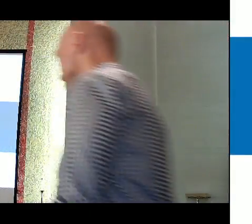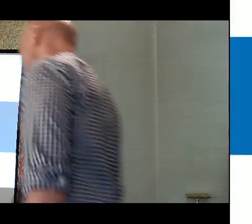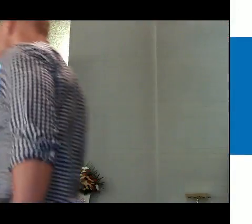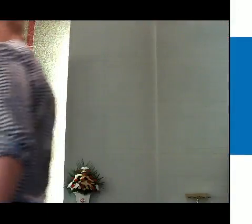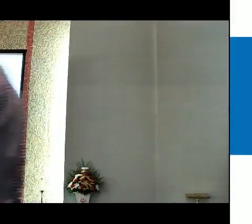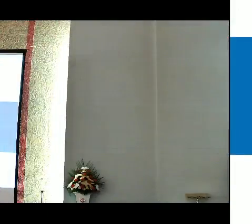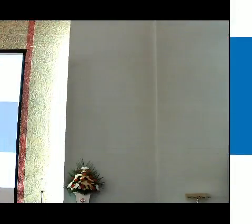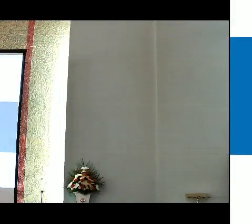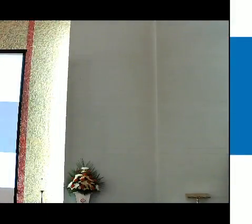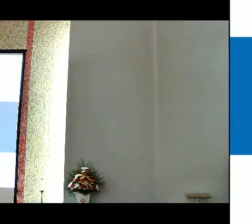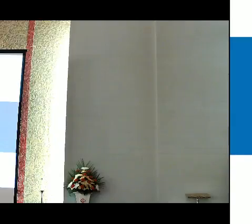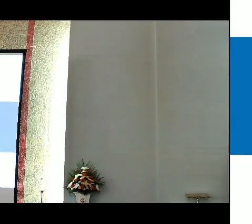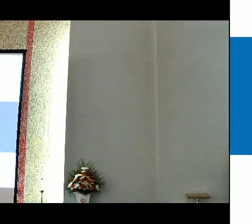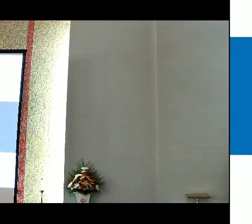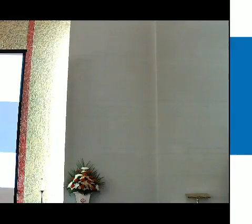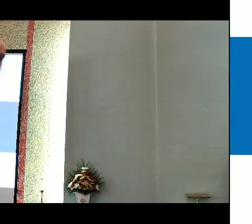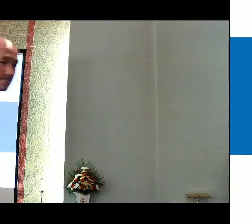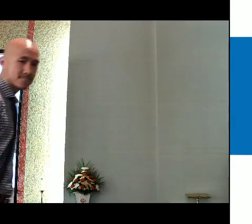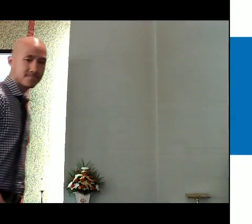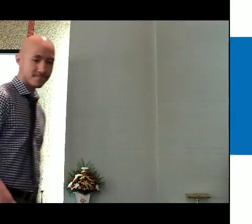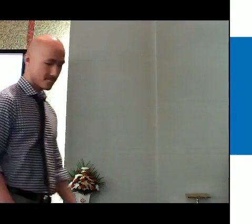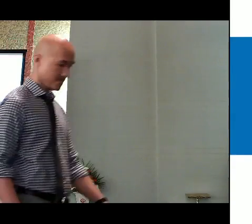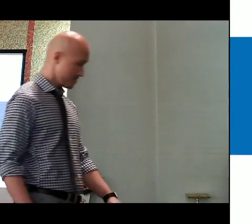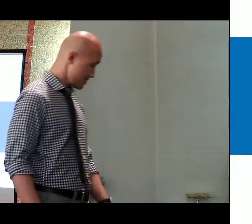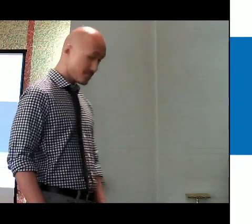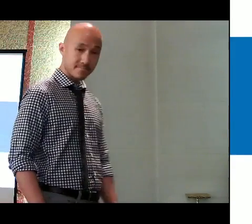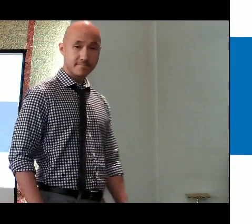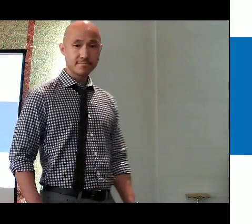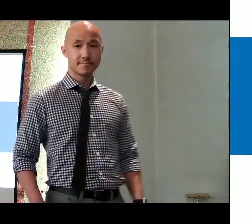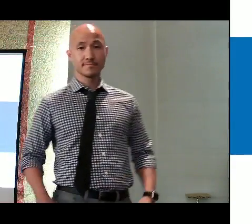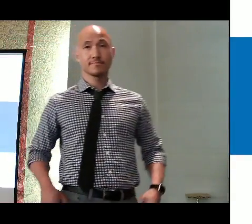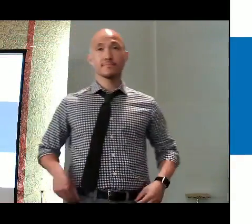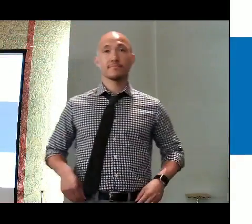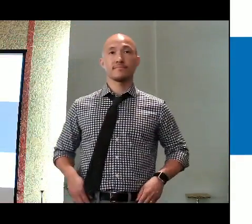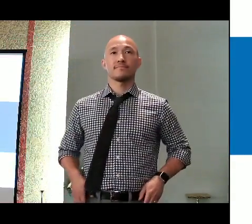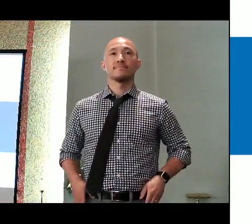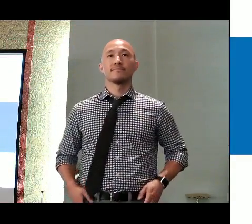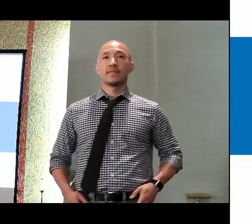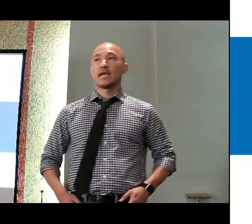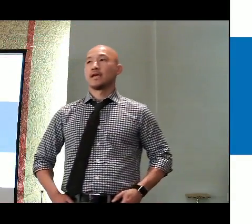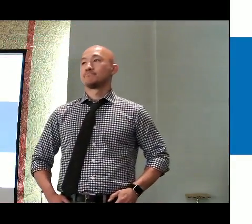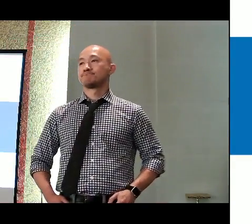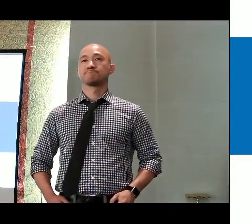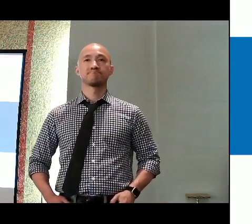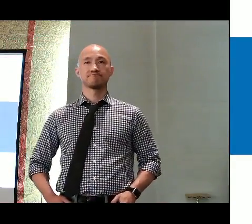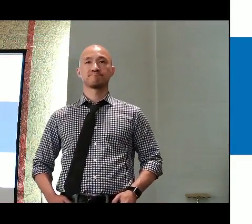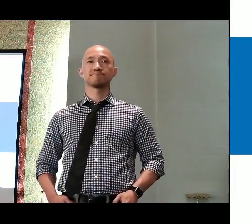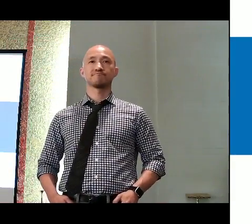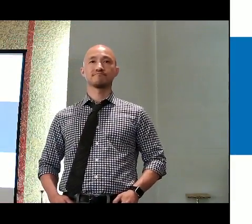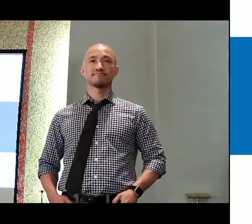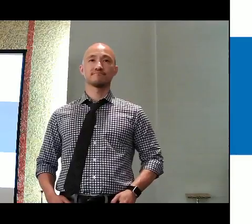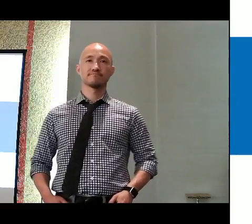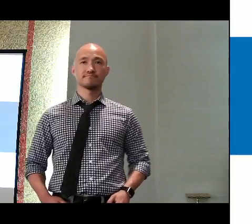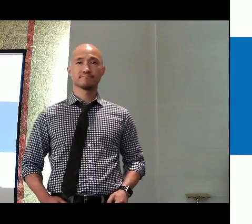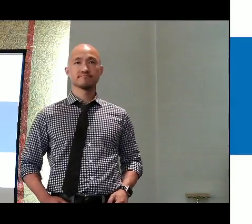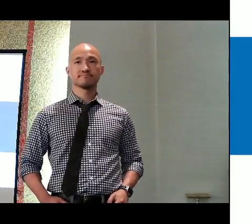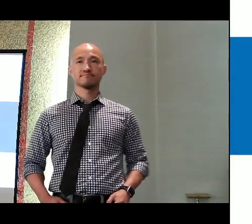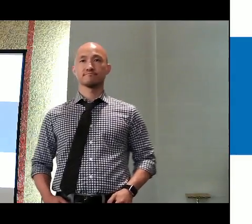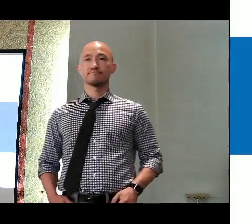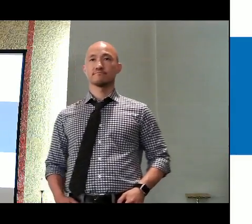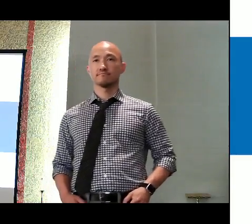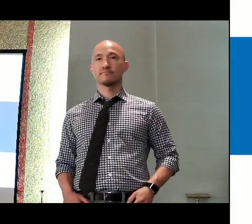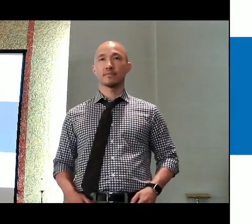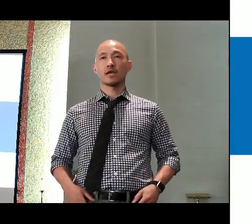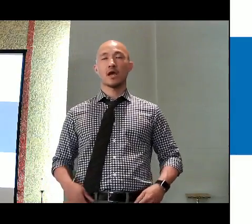Amen. I hope you are blessed this Sunday afternoon. Danny, thank you for